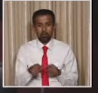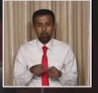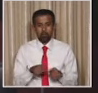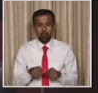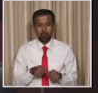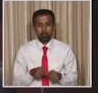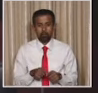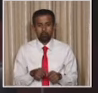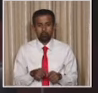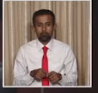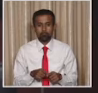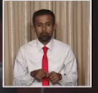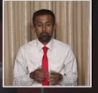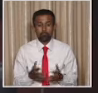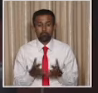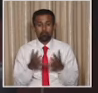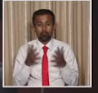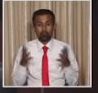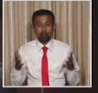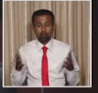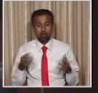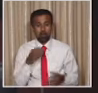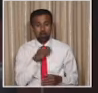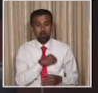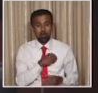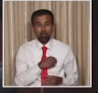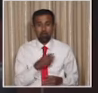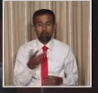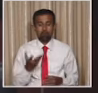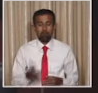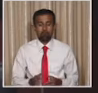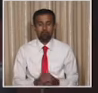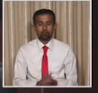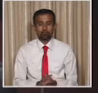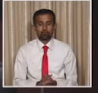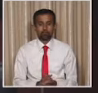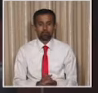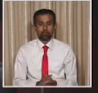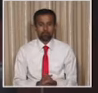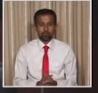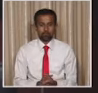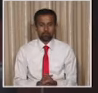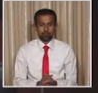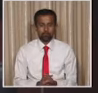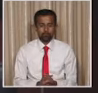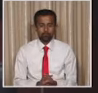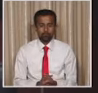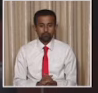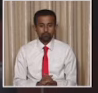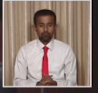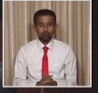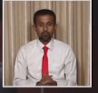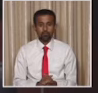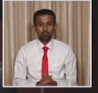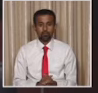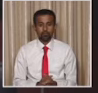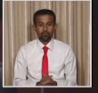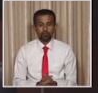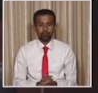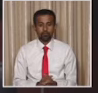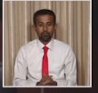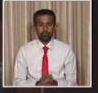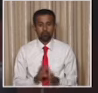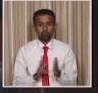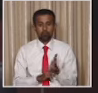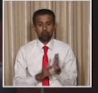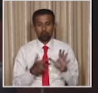think about the pressure that the value-added tax, the VAT, has created on the middle class and on the poor,